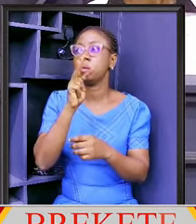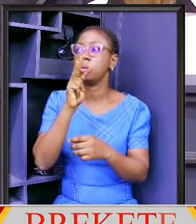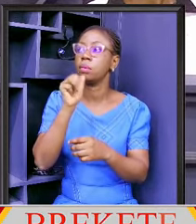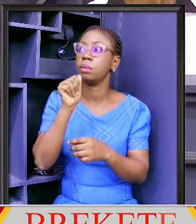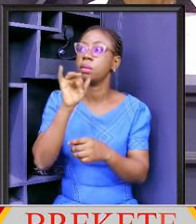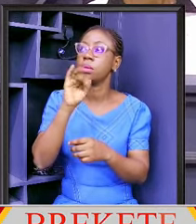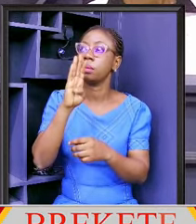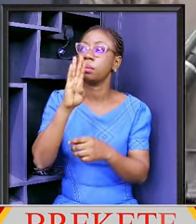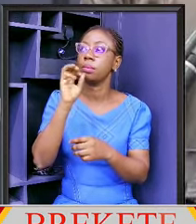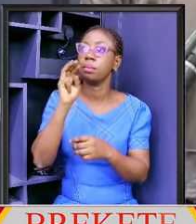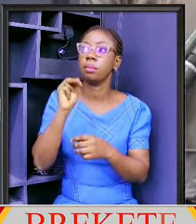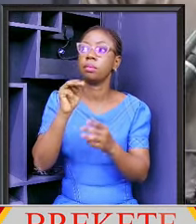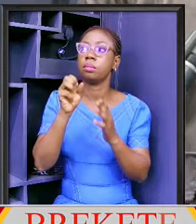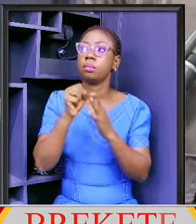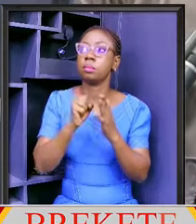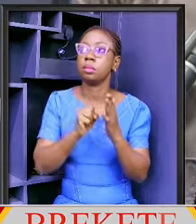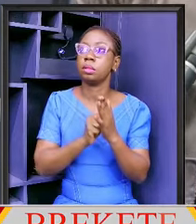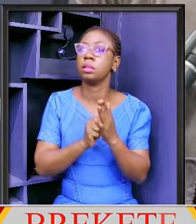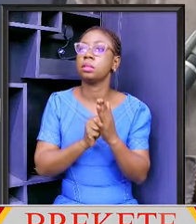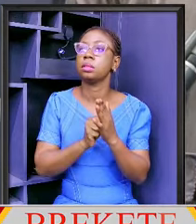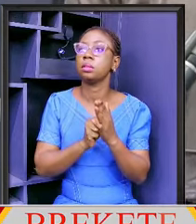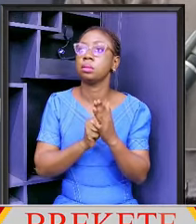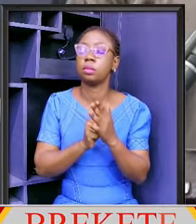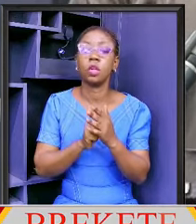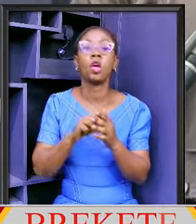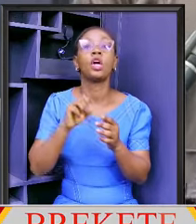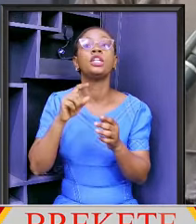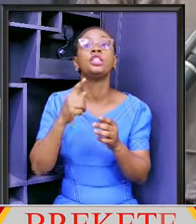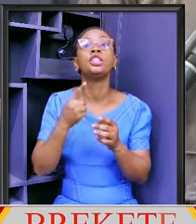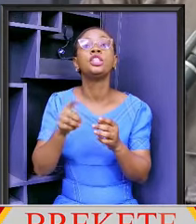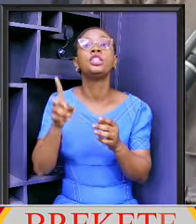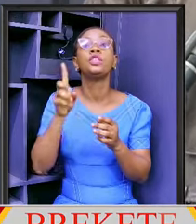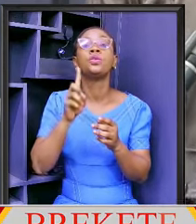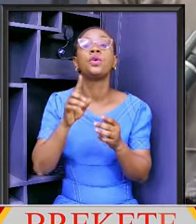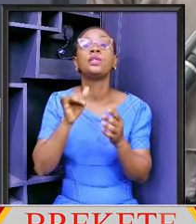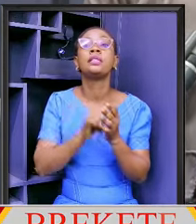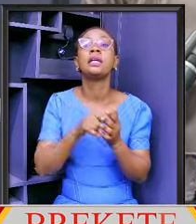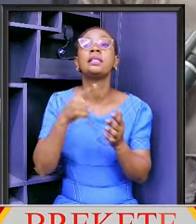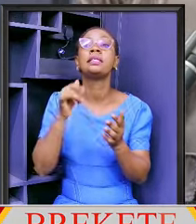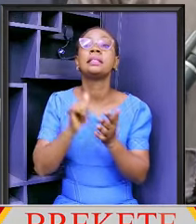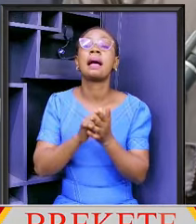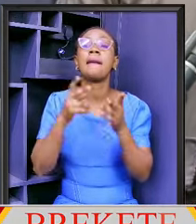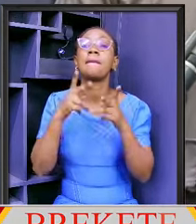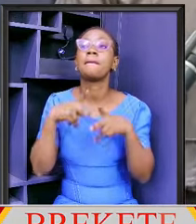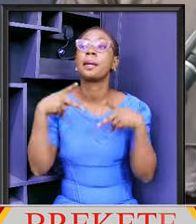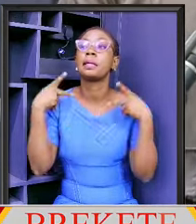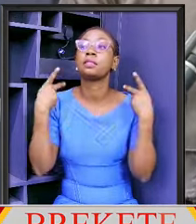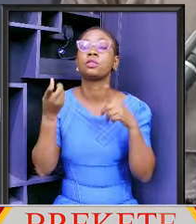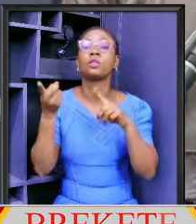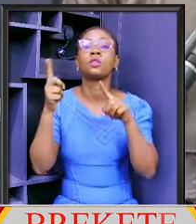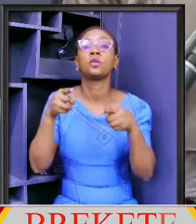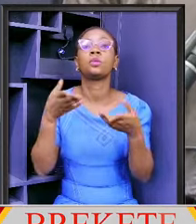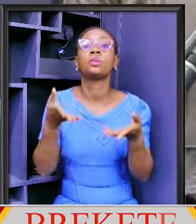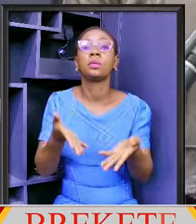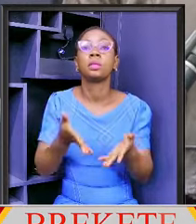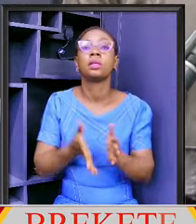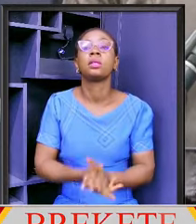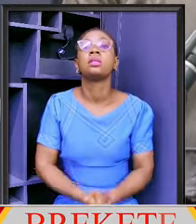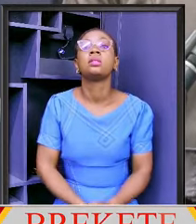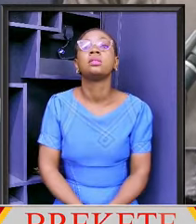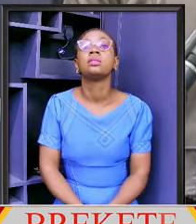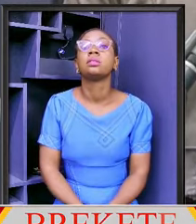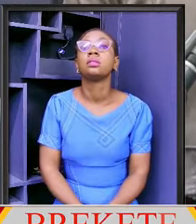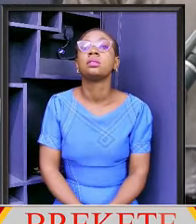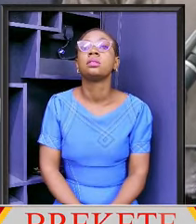The one way Reverend come here, the other person come here, that my brother. That one Akwa Ibom State.